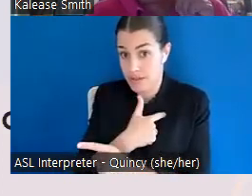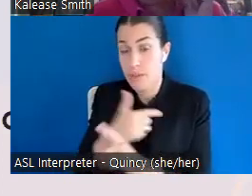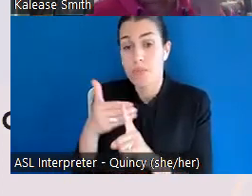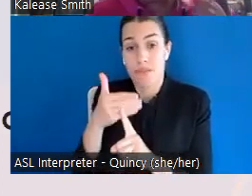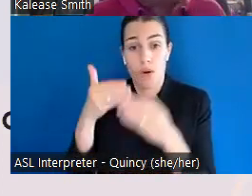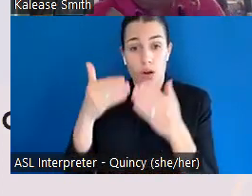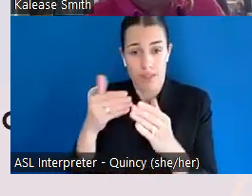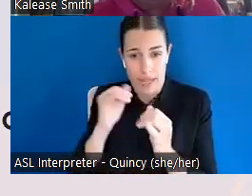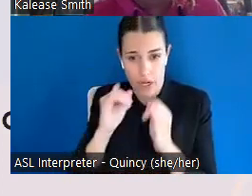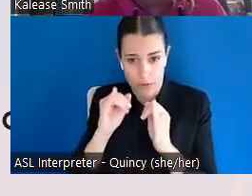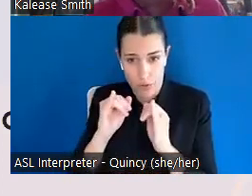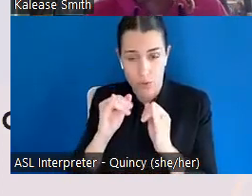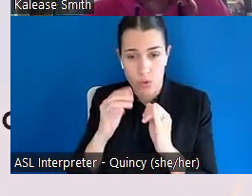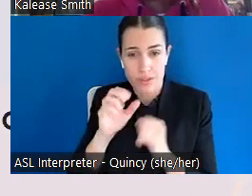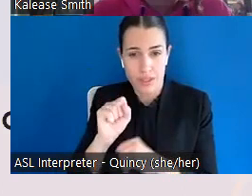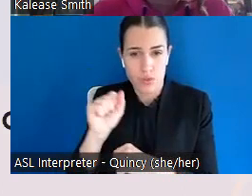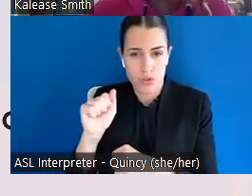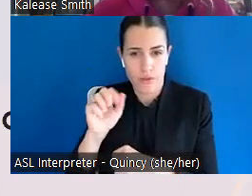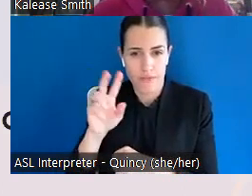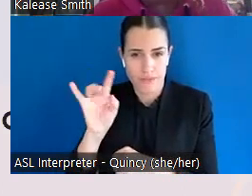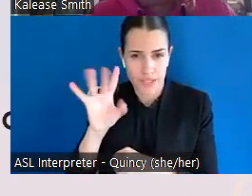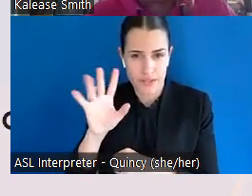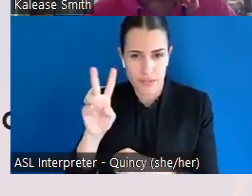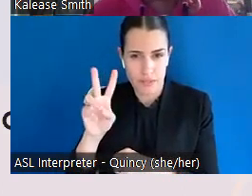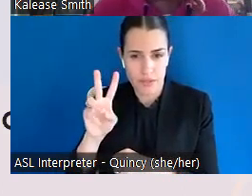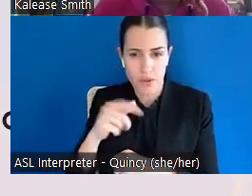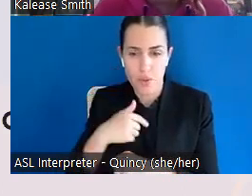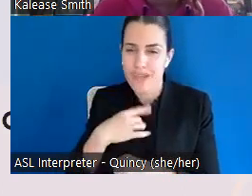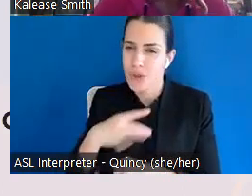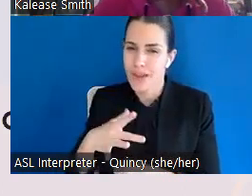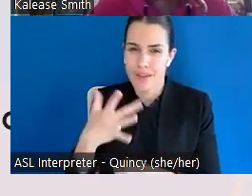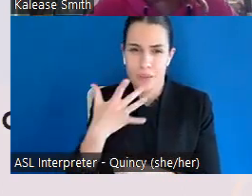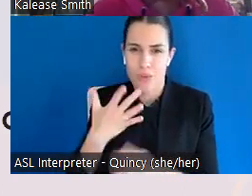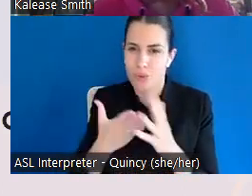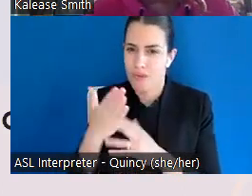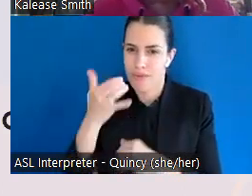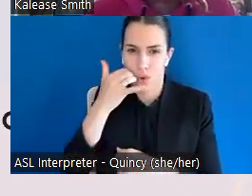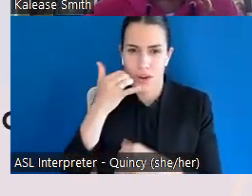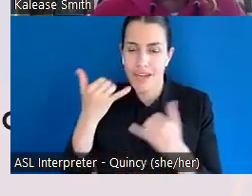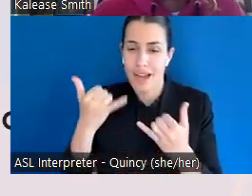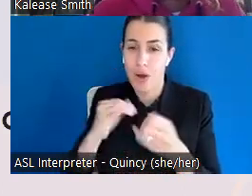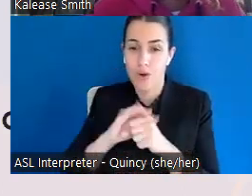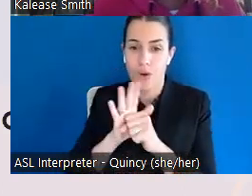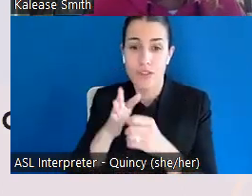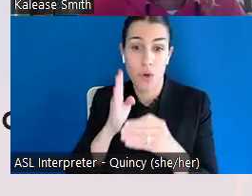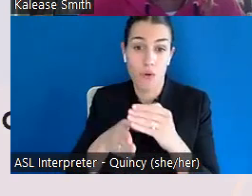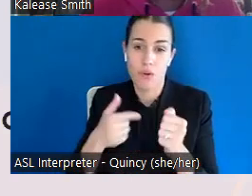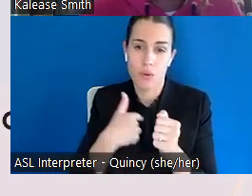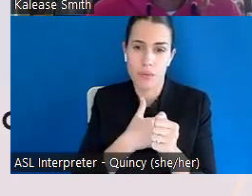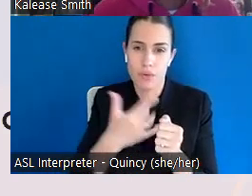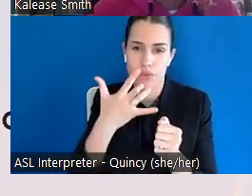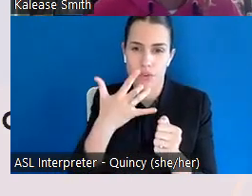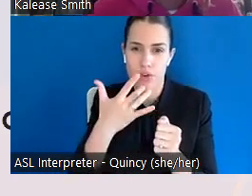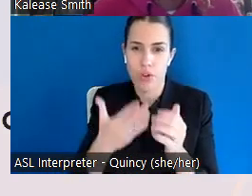unless sometimes they interview them over the phone, which we don't like. We like that in person now since COVID's over.